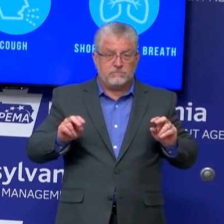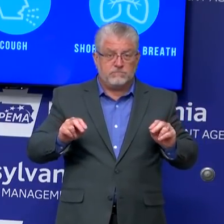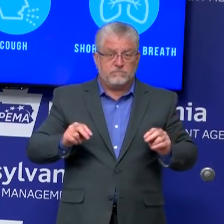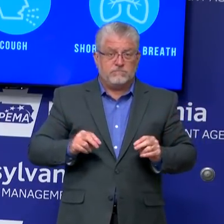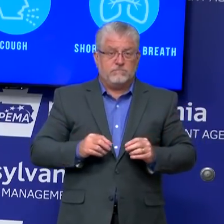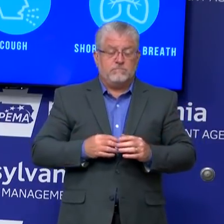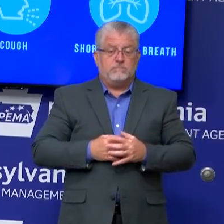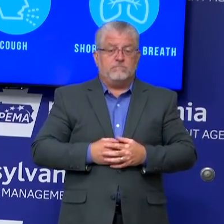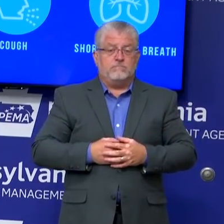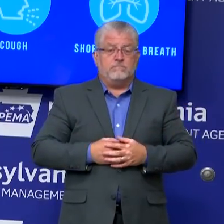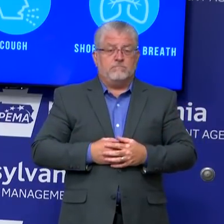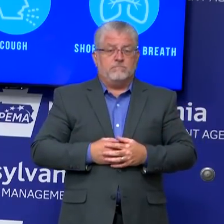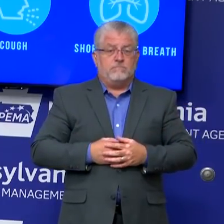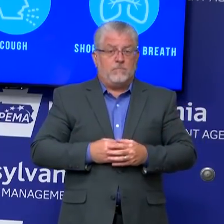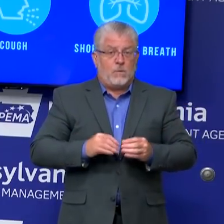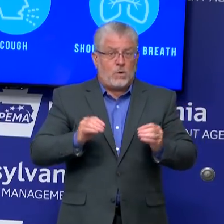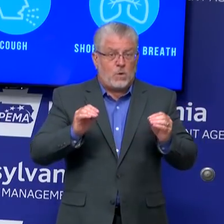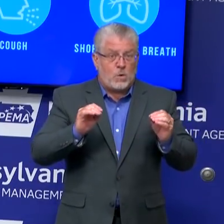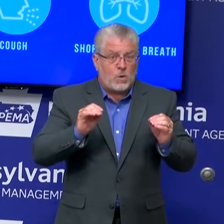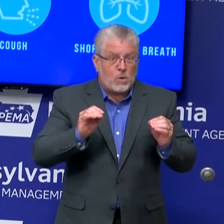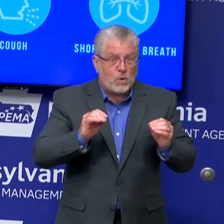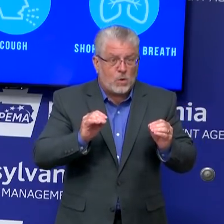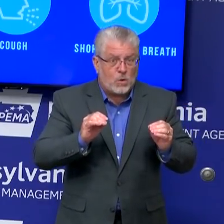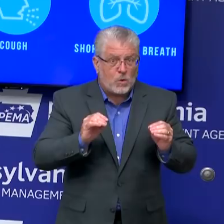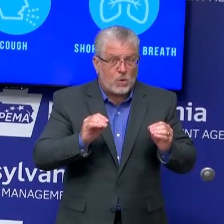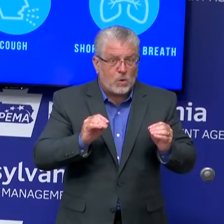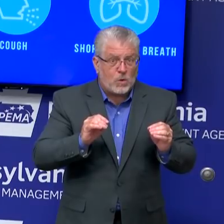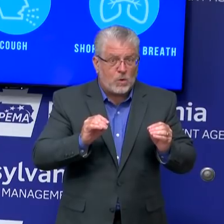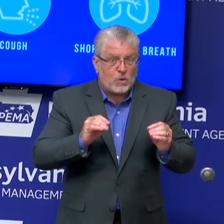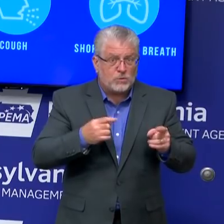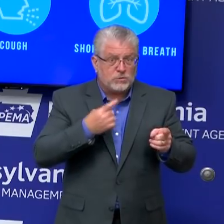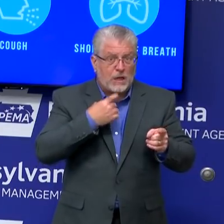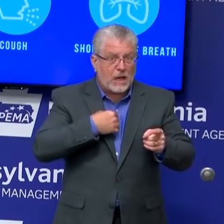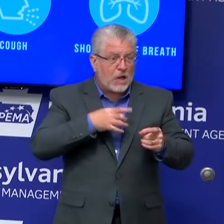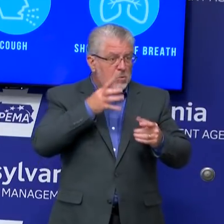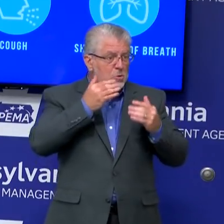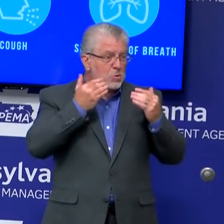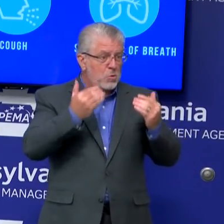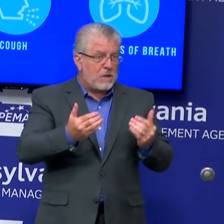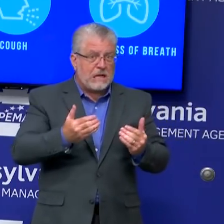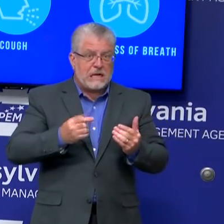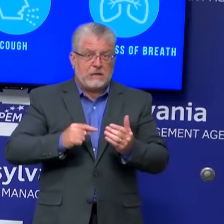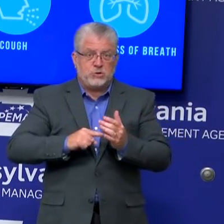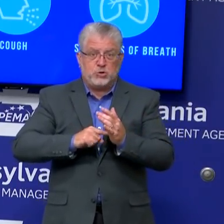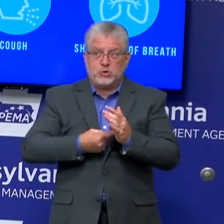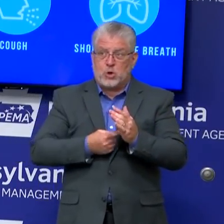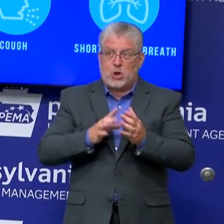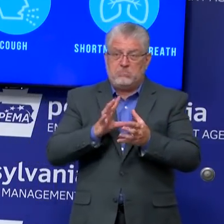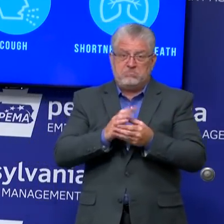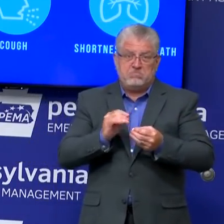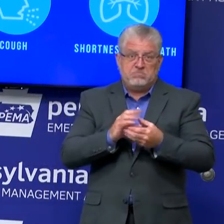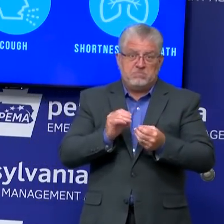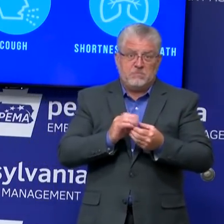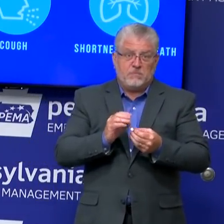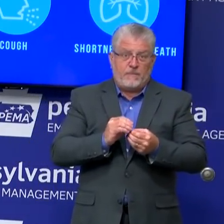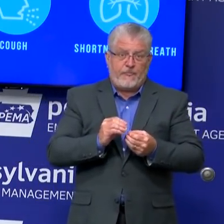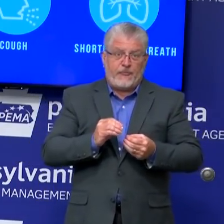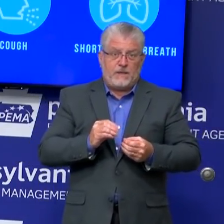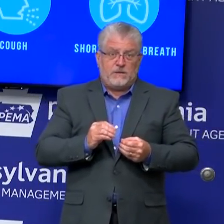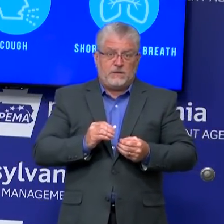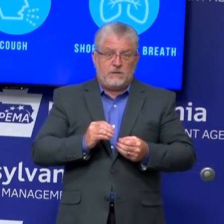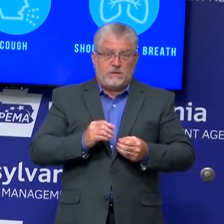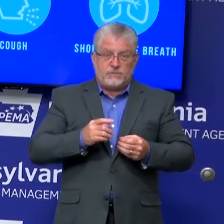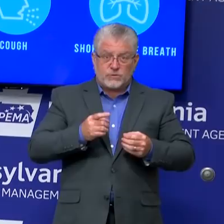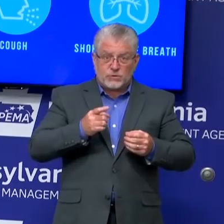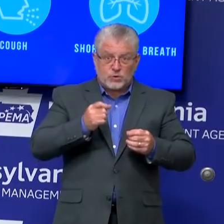Lacking someone tell me otherwise, I'm just going to start preparing my comments. No, we just see you. Oh, you just see me, so you can't see